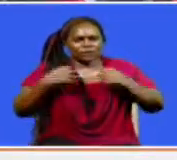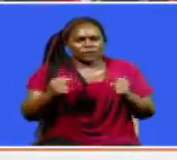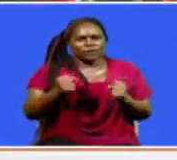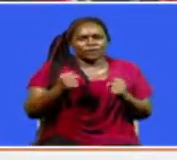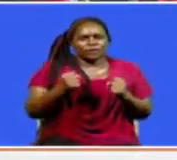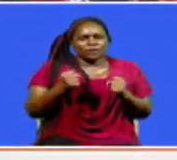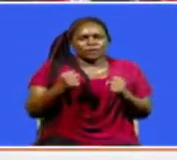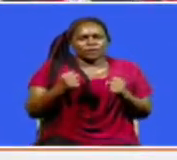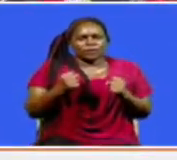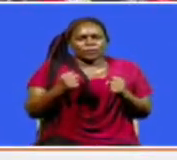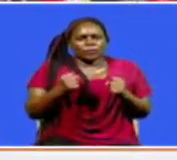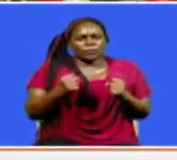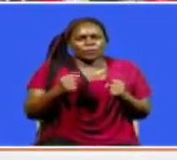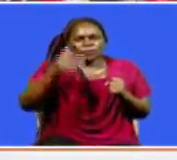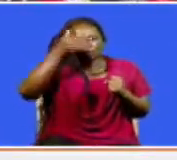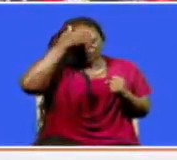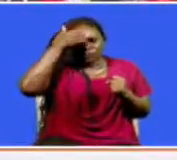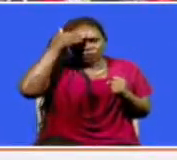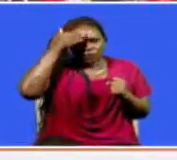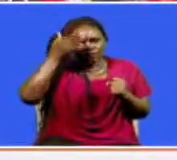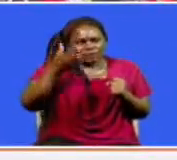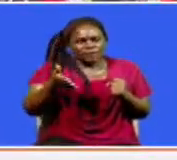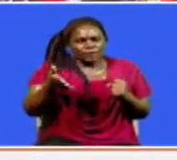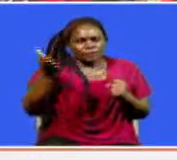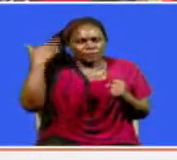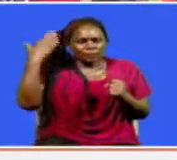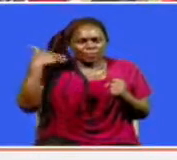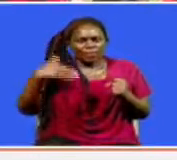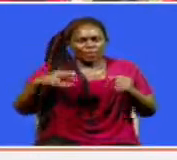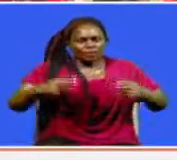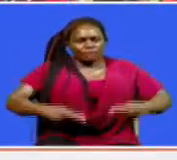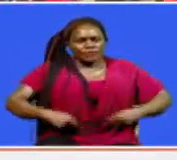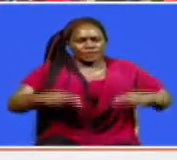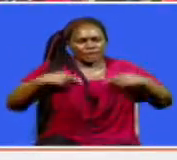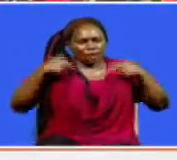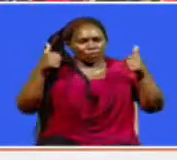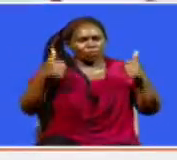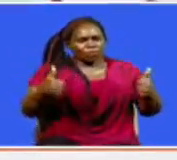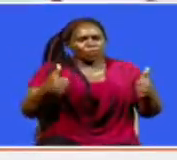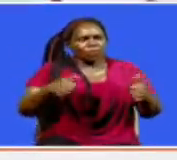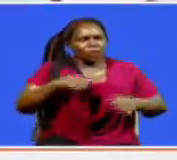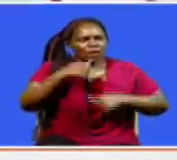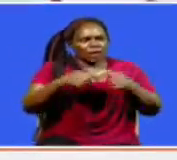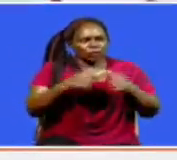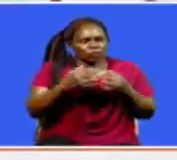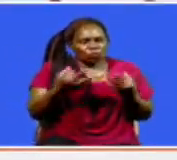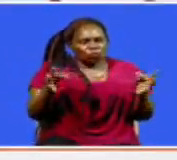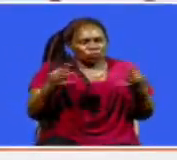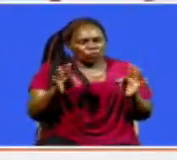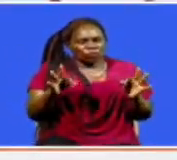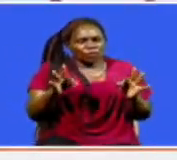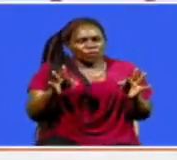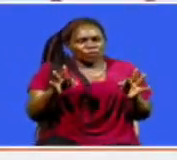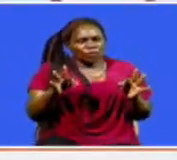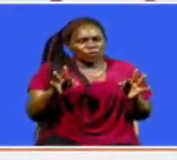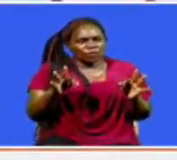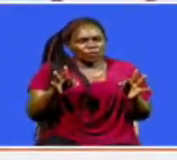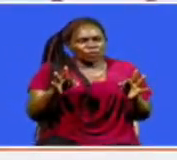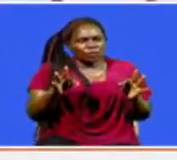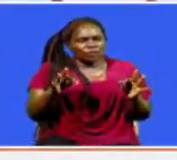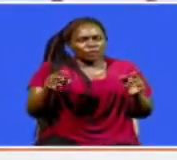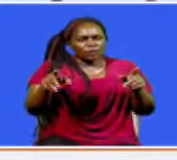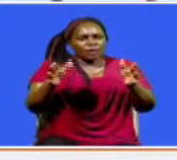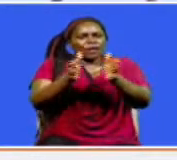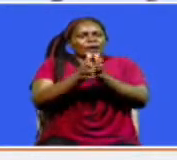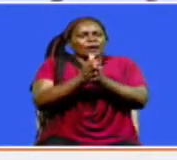are coming onto the field, forgetting about the stress, being physically fit, active on the field, learn team spirit,